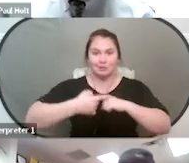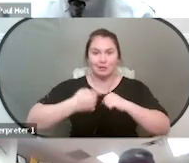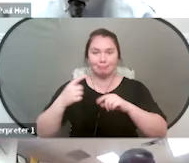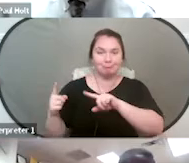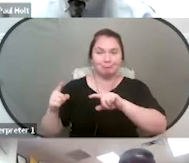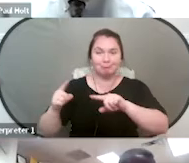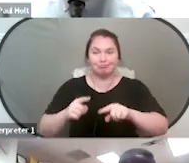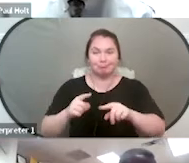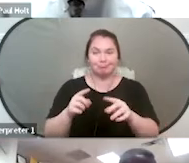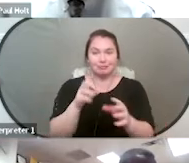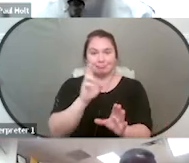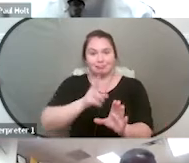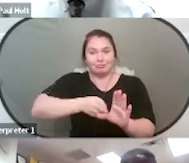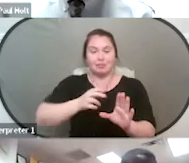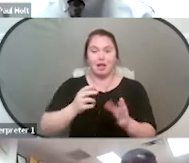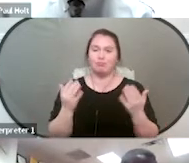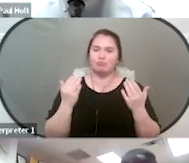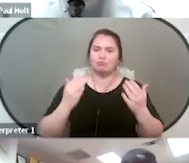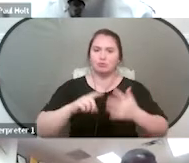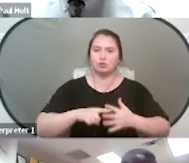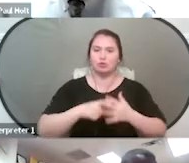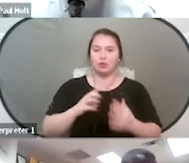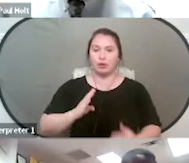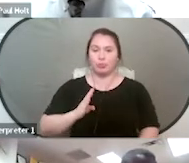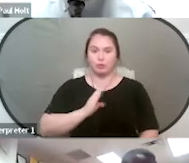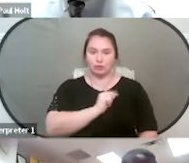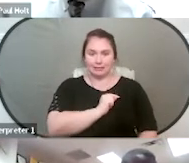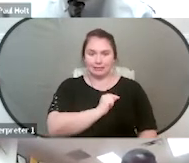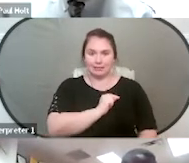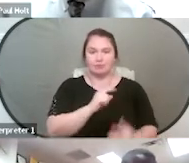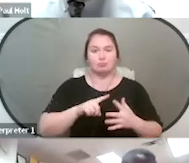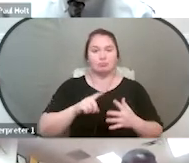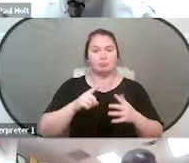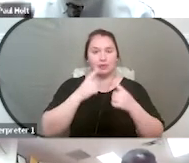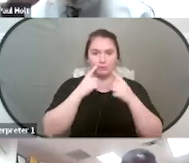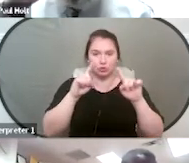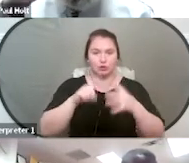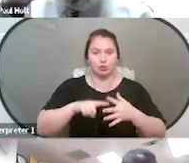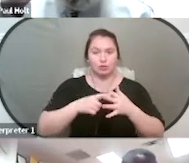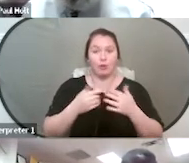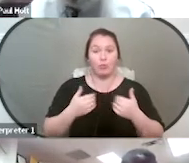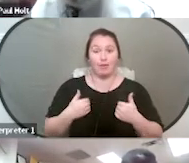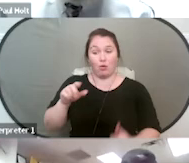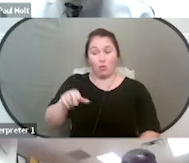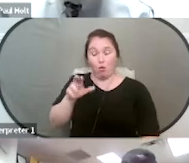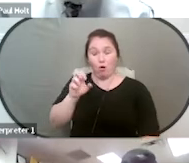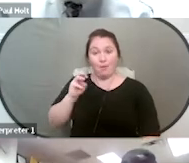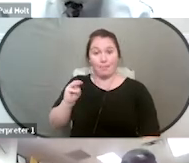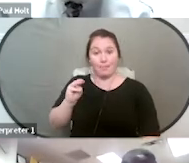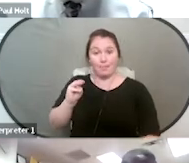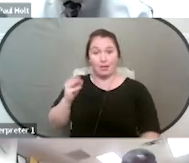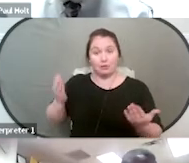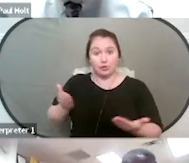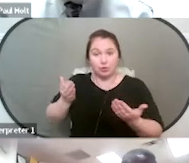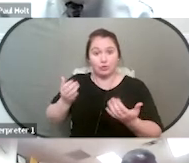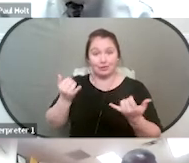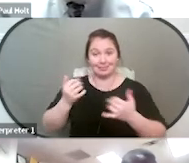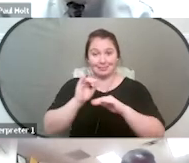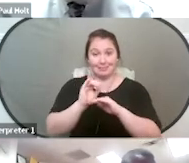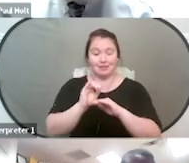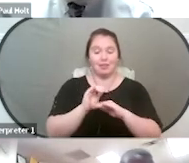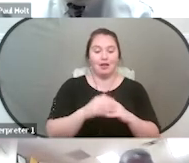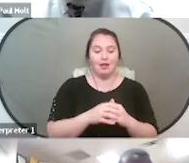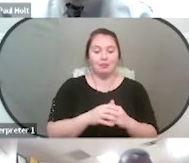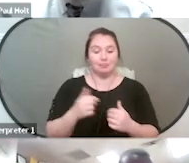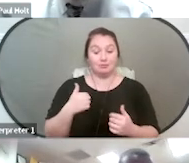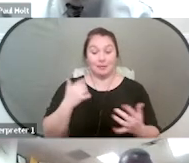call this meeting of the Waco ISD Board of Trustees officially to order. We do have a quorum present tonight, and I'm